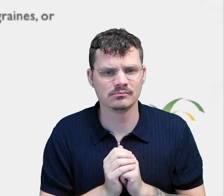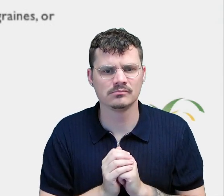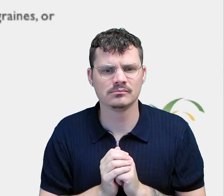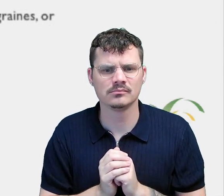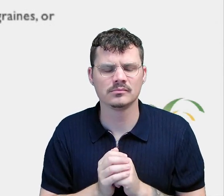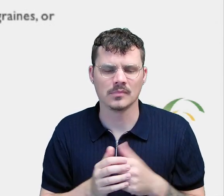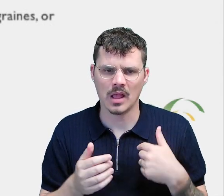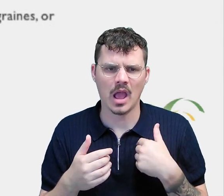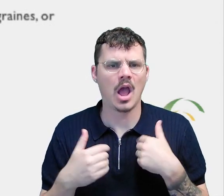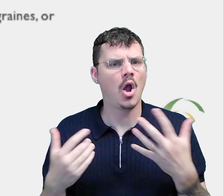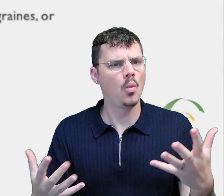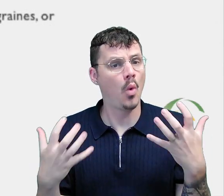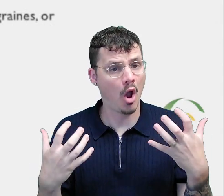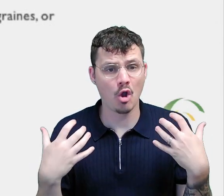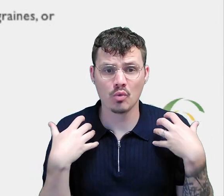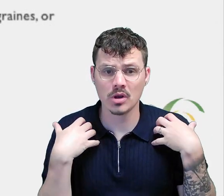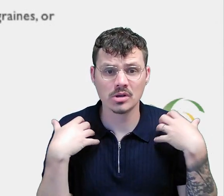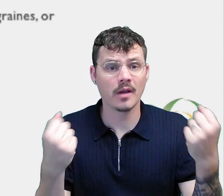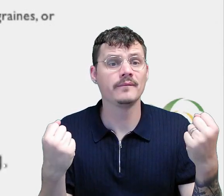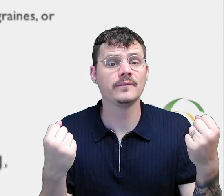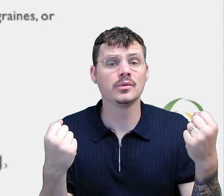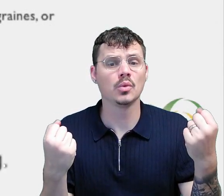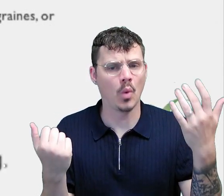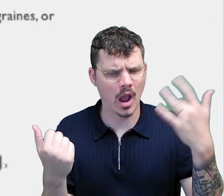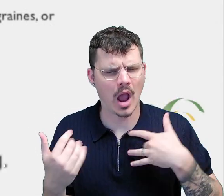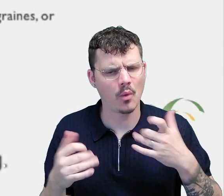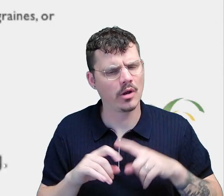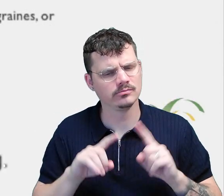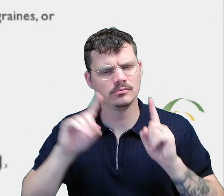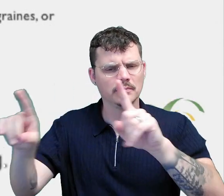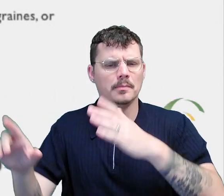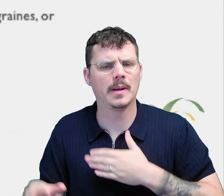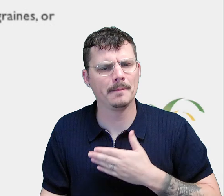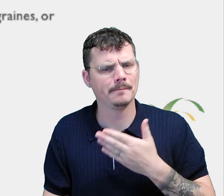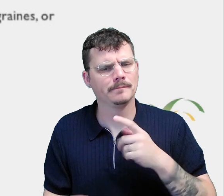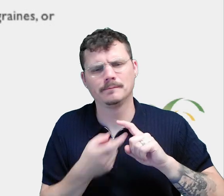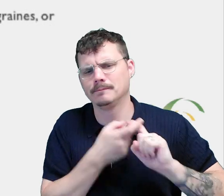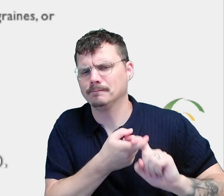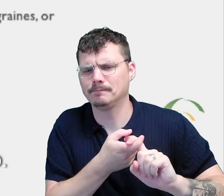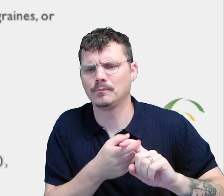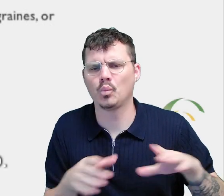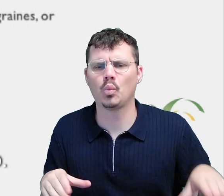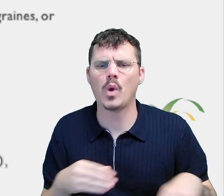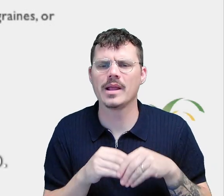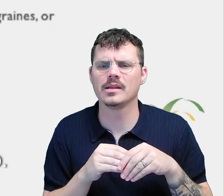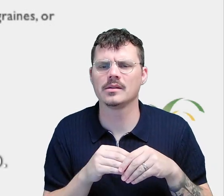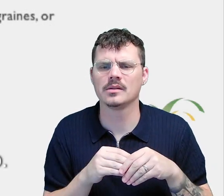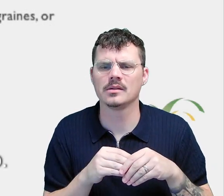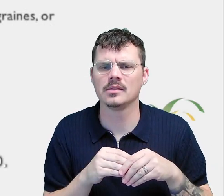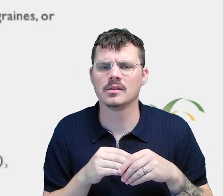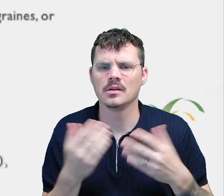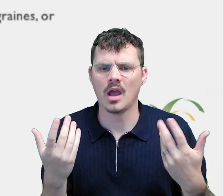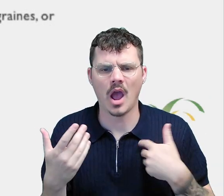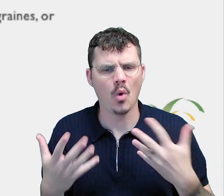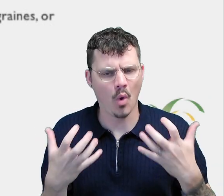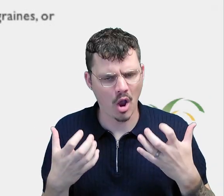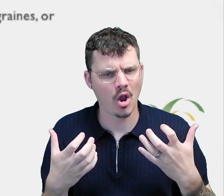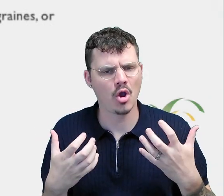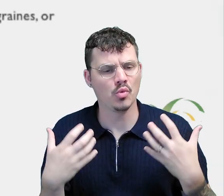I want to be recovered enough to attend my best friend's wedding. I want to be recovered enough